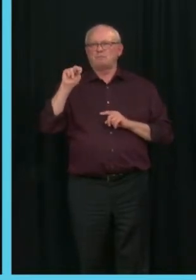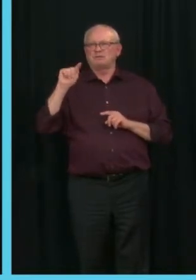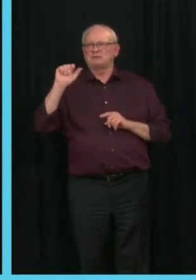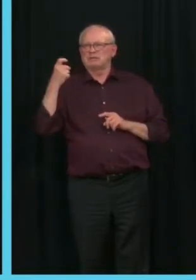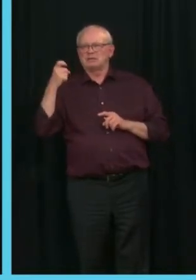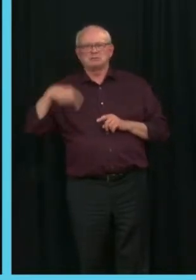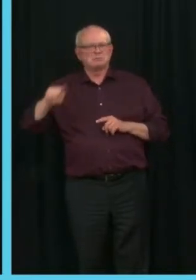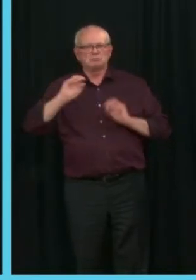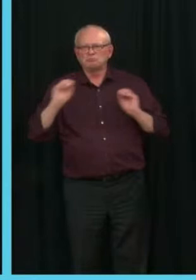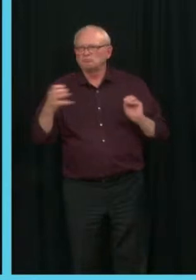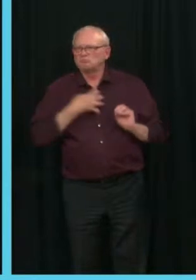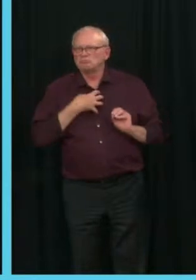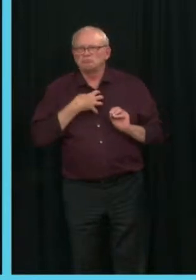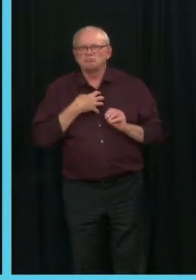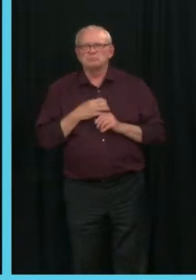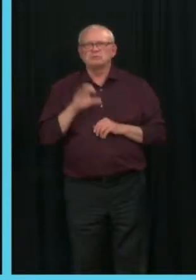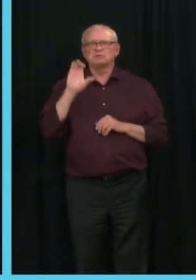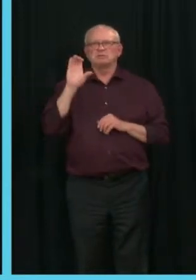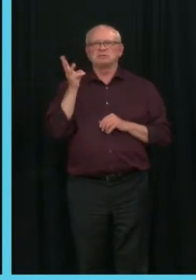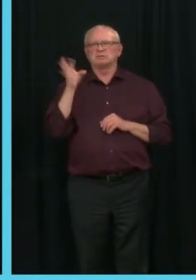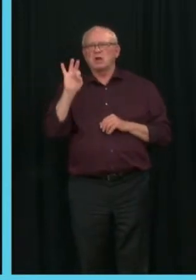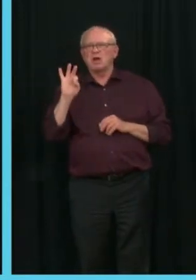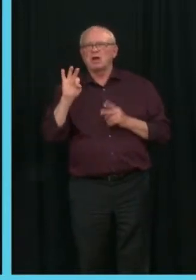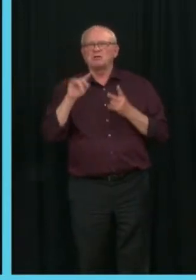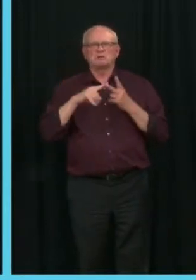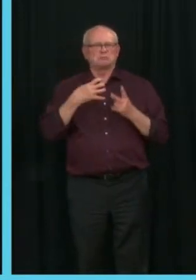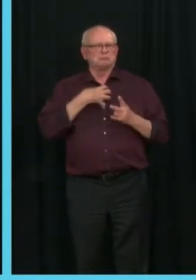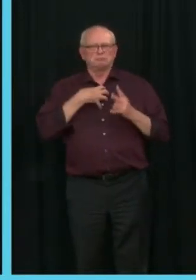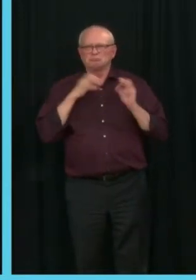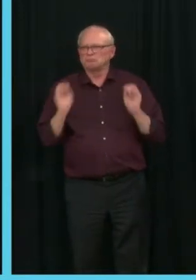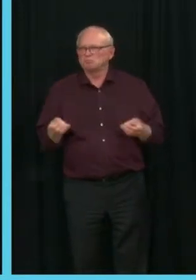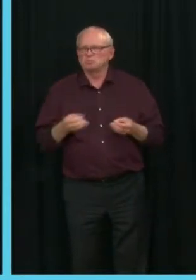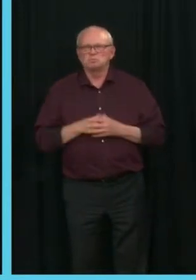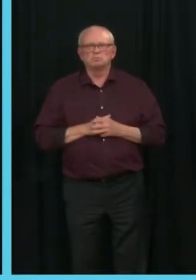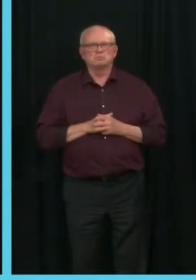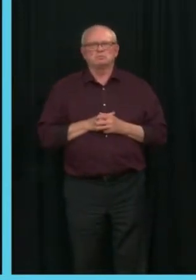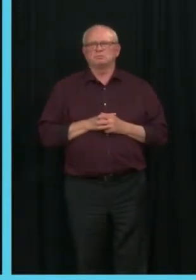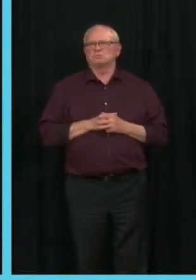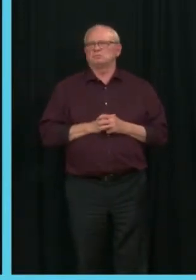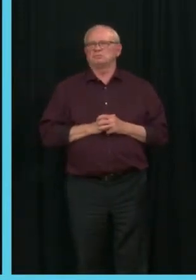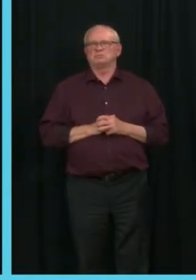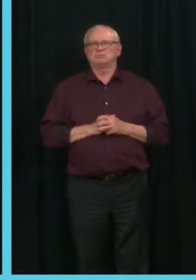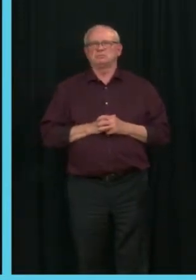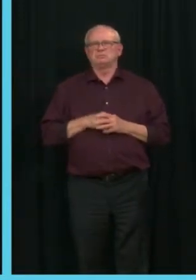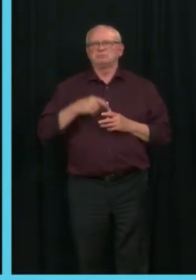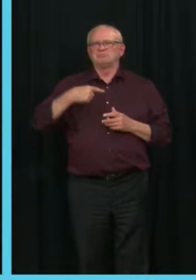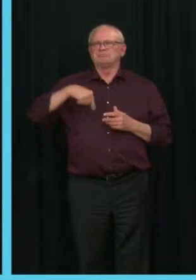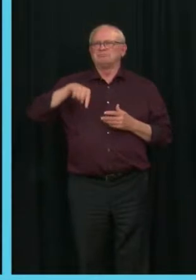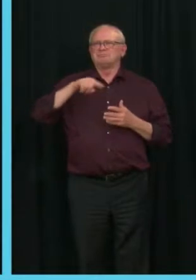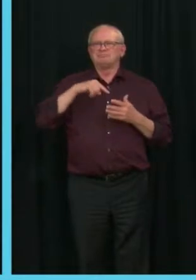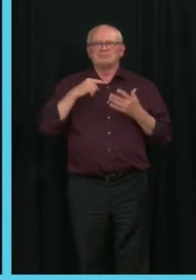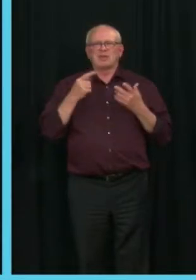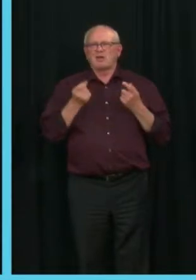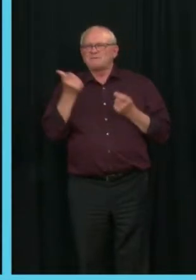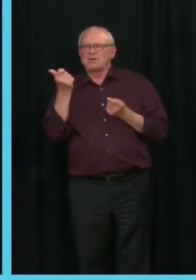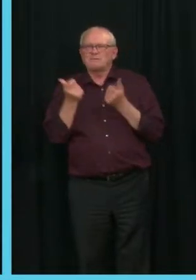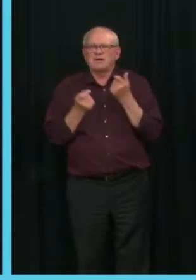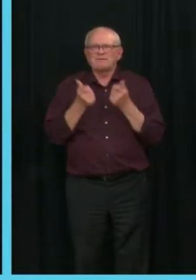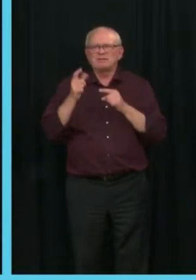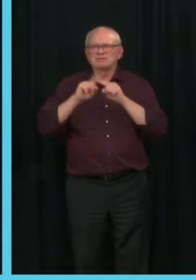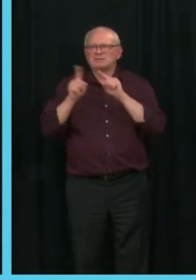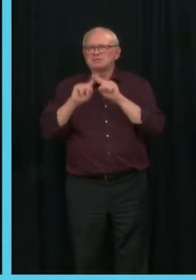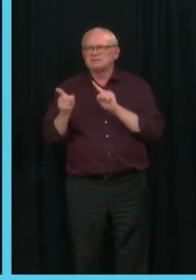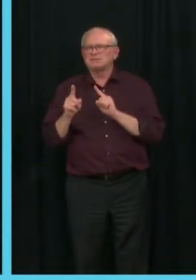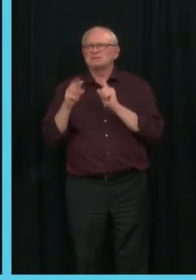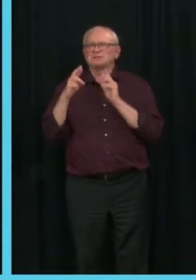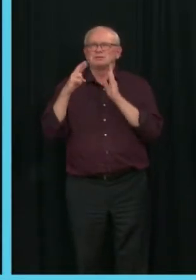that brought in the Open for Business Act, that has cut over 120,000 regulations, reducing by 20% the regulatory burden